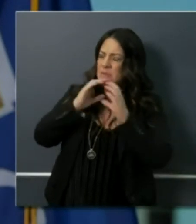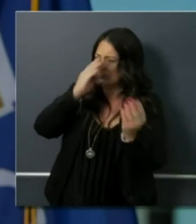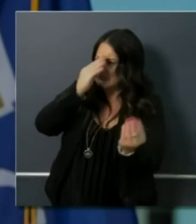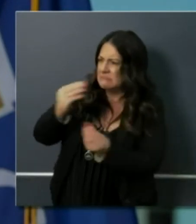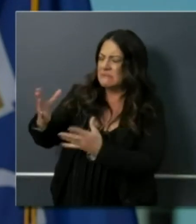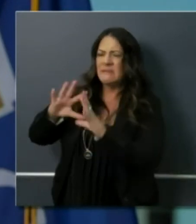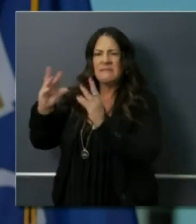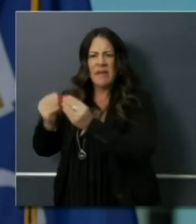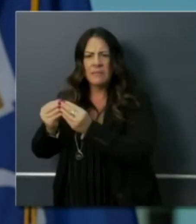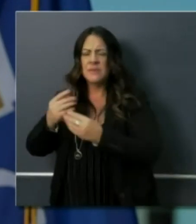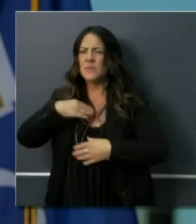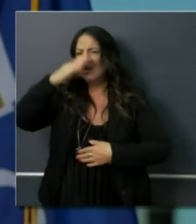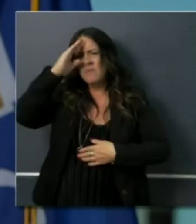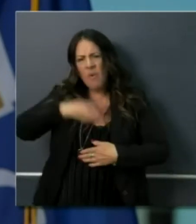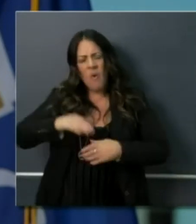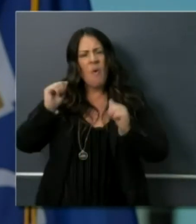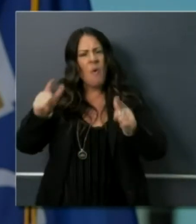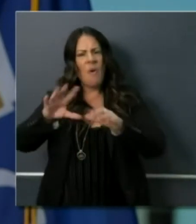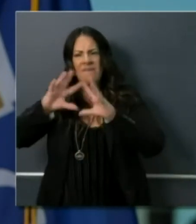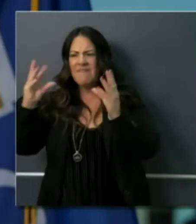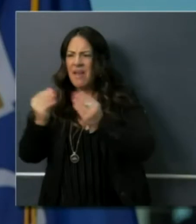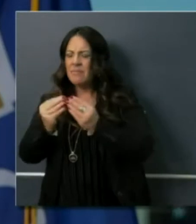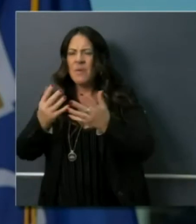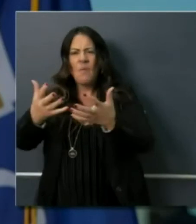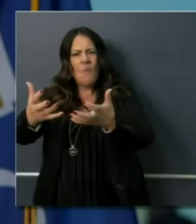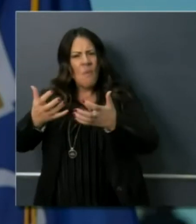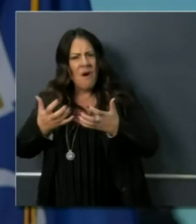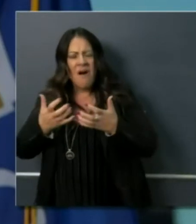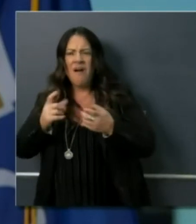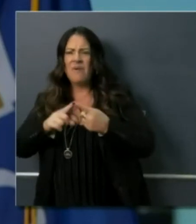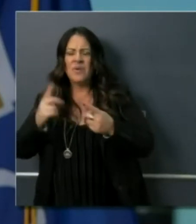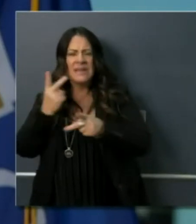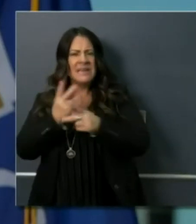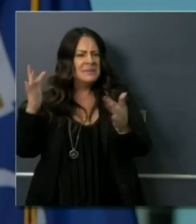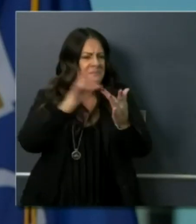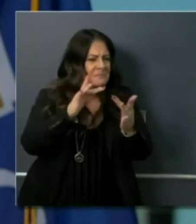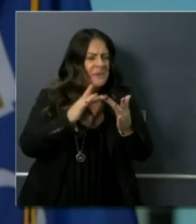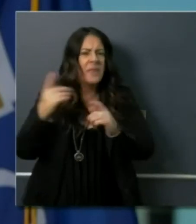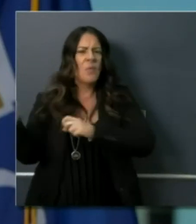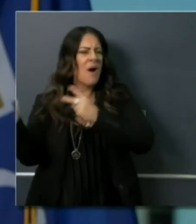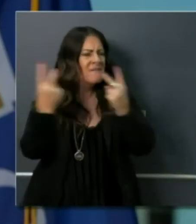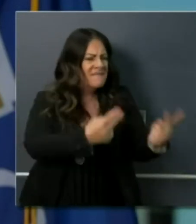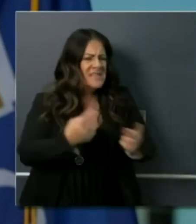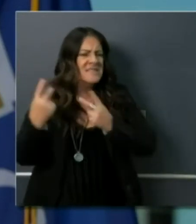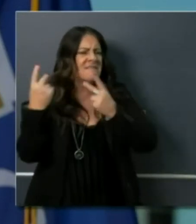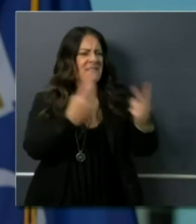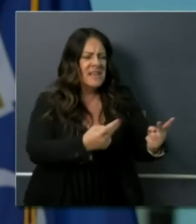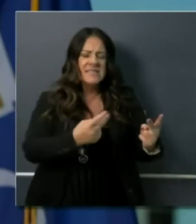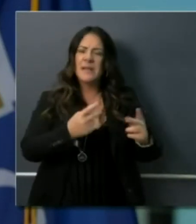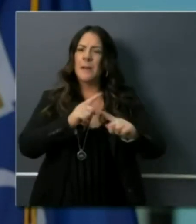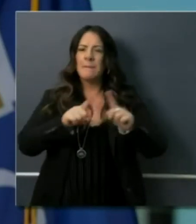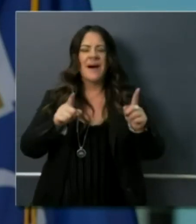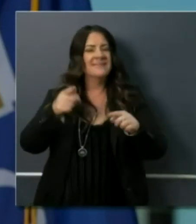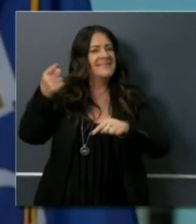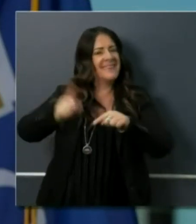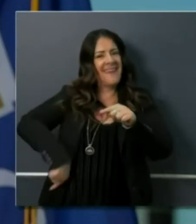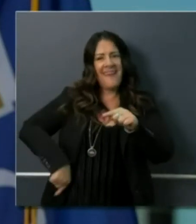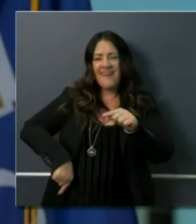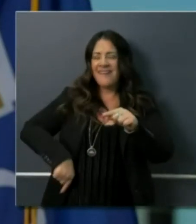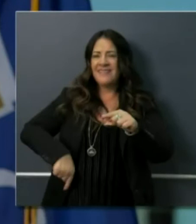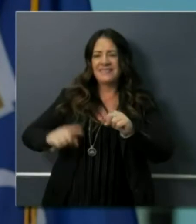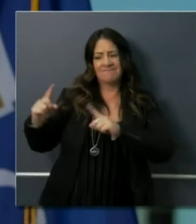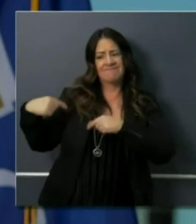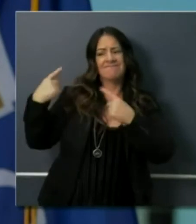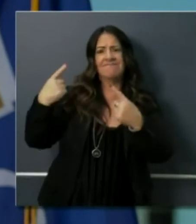hard time for families that want to be able to reach out regularly and visit loved ones, and the fact that that hasn't been happening for